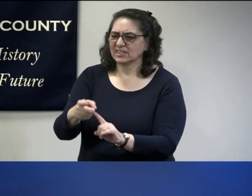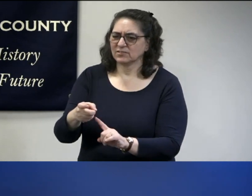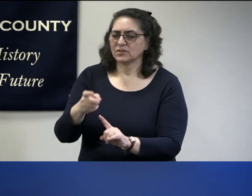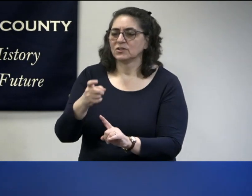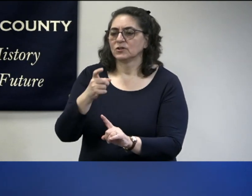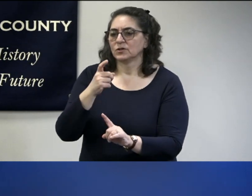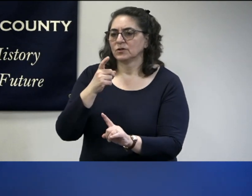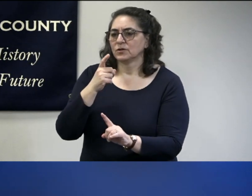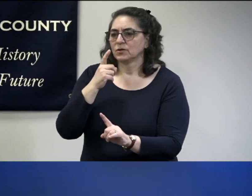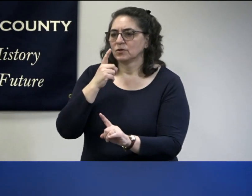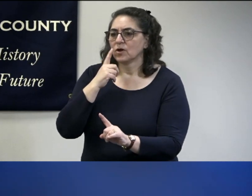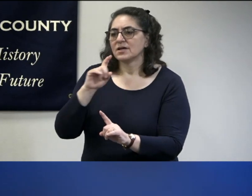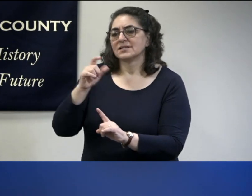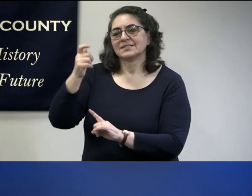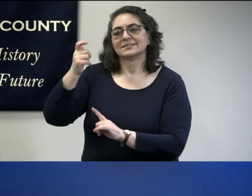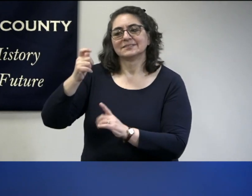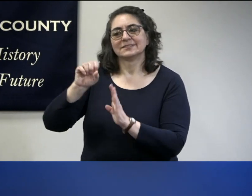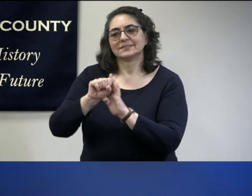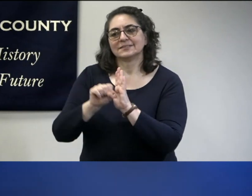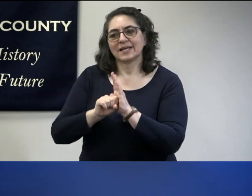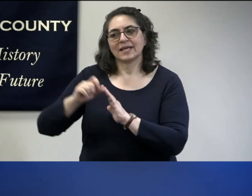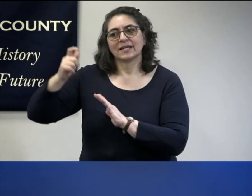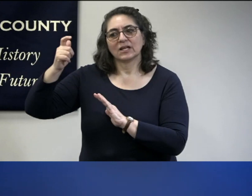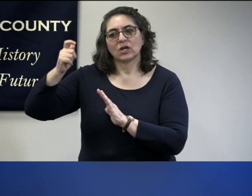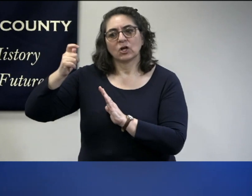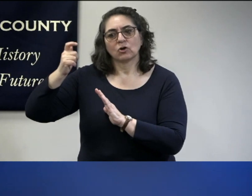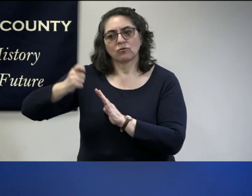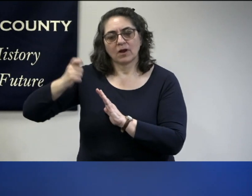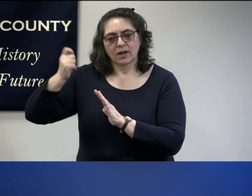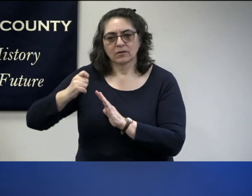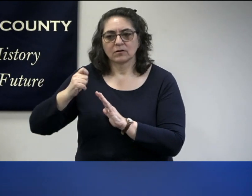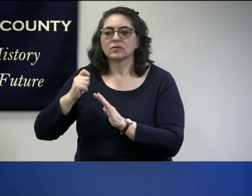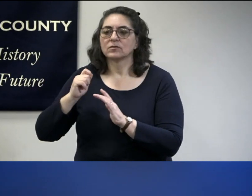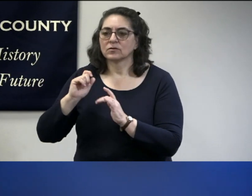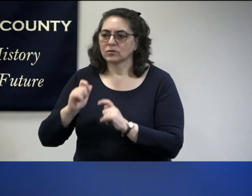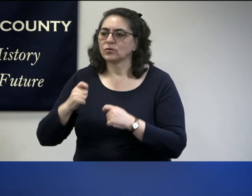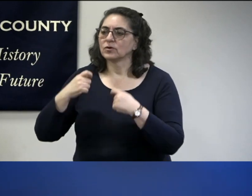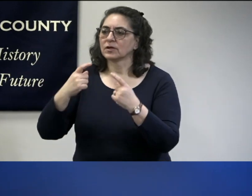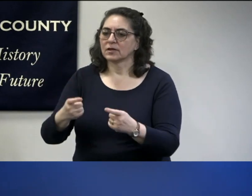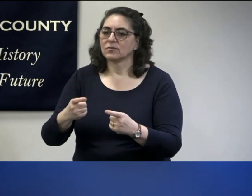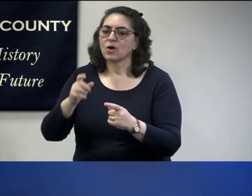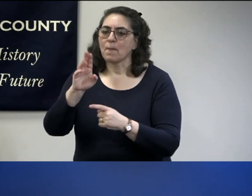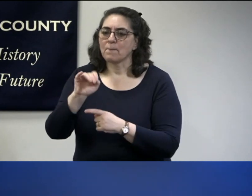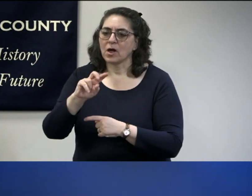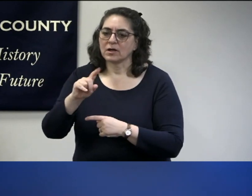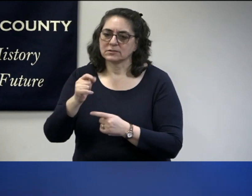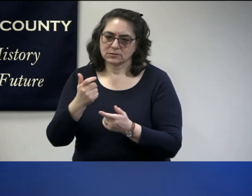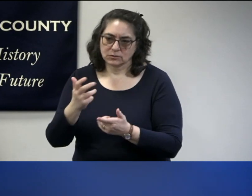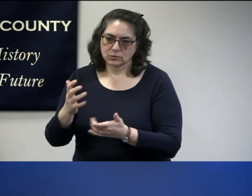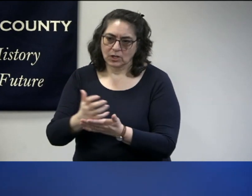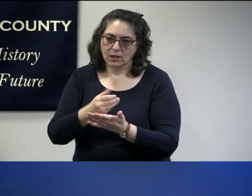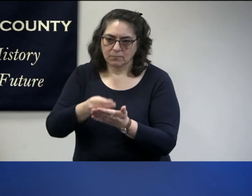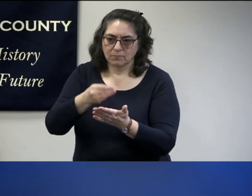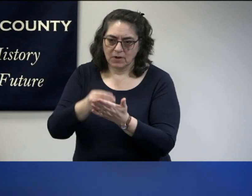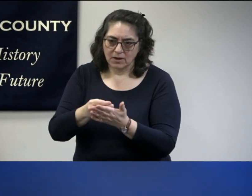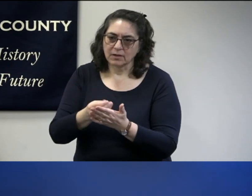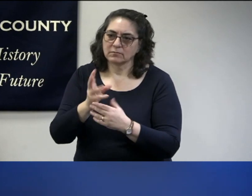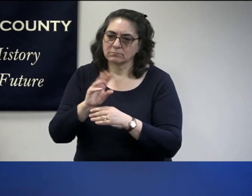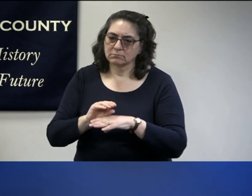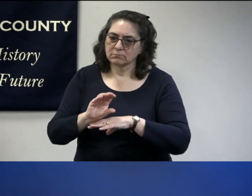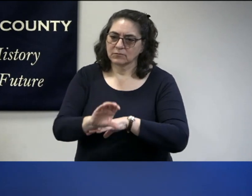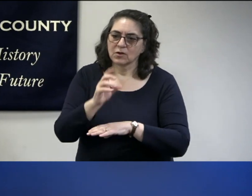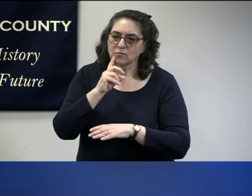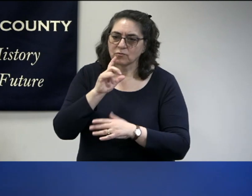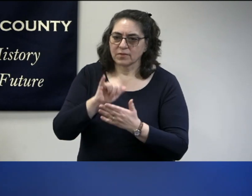appropriate a state grant, to authorize the issuance of bonds to finance such appropriation, and to provide for the issuance